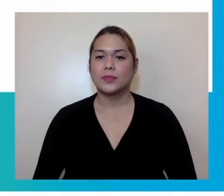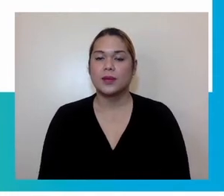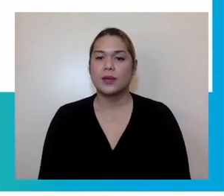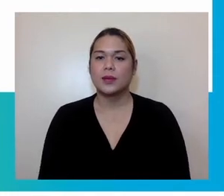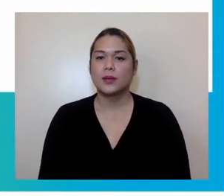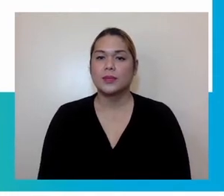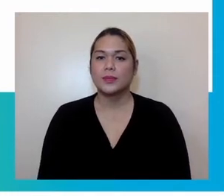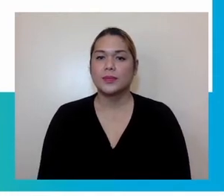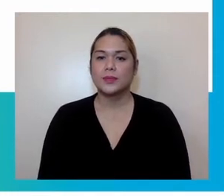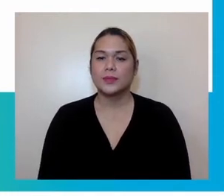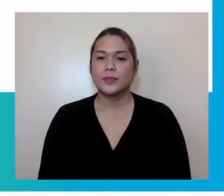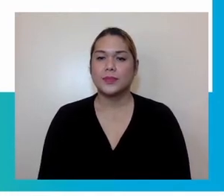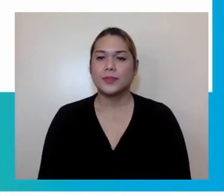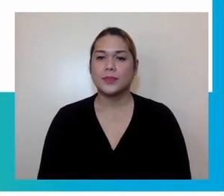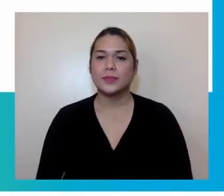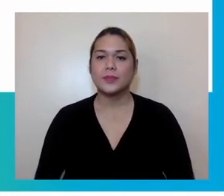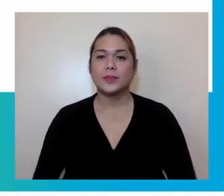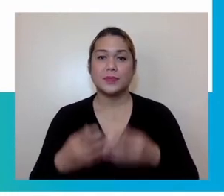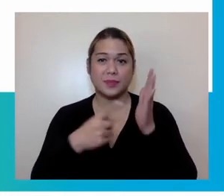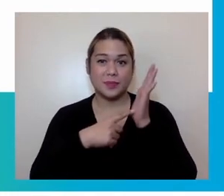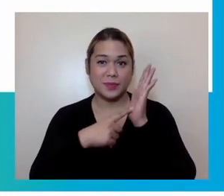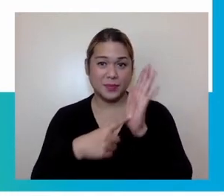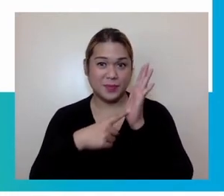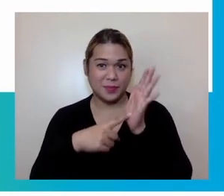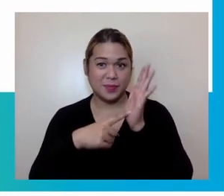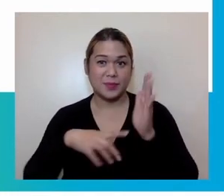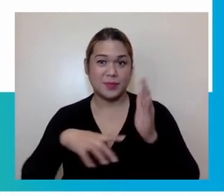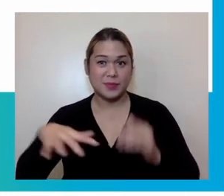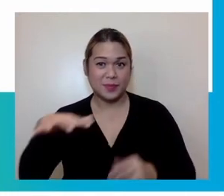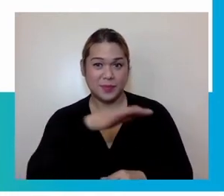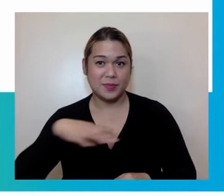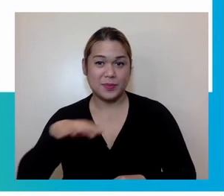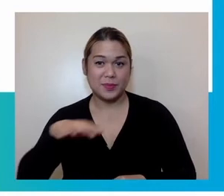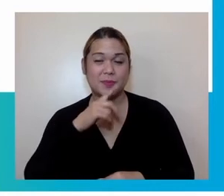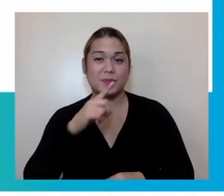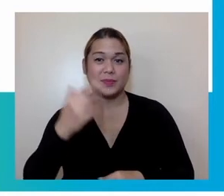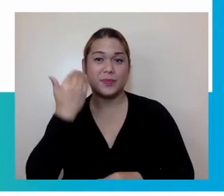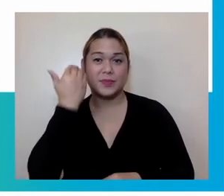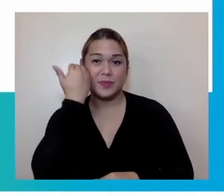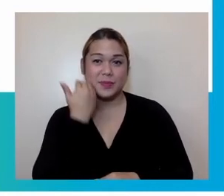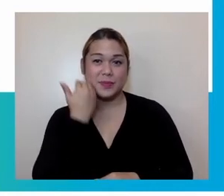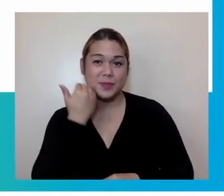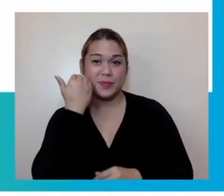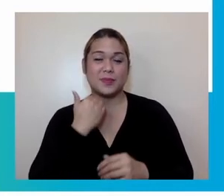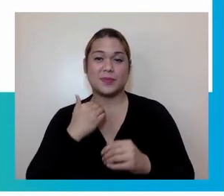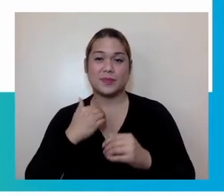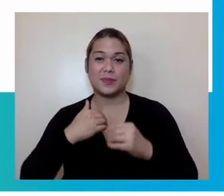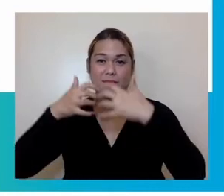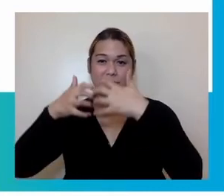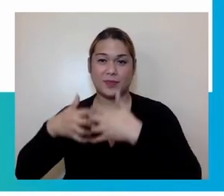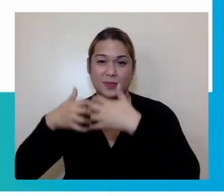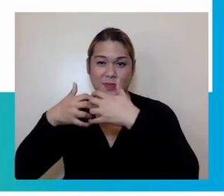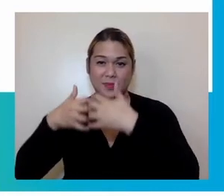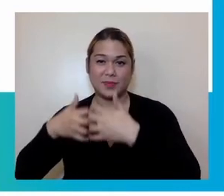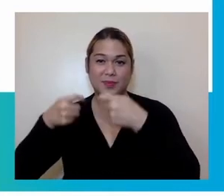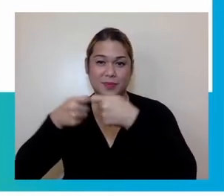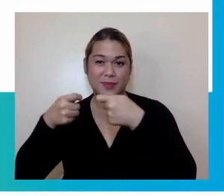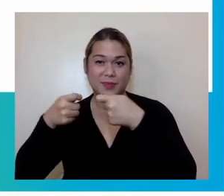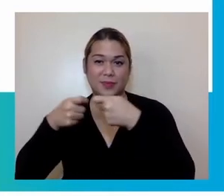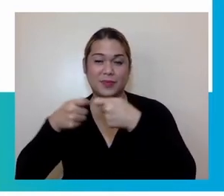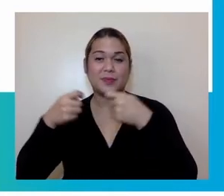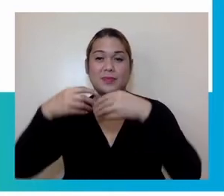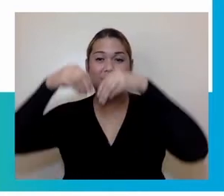complete engineering design and landfill site, lack of meaningful consultations with CSOs and the